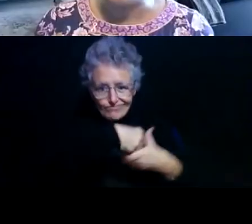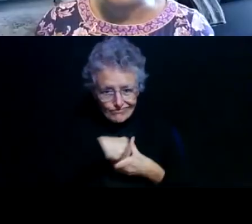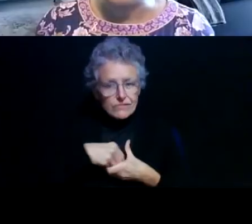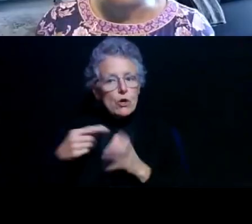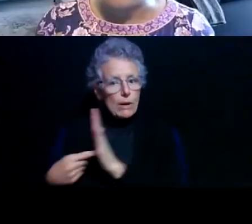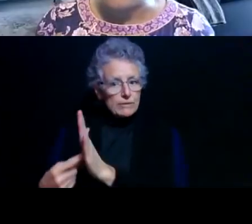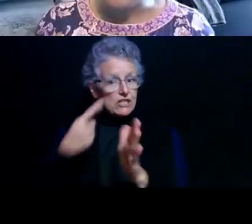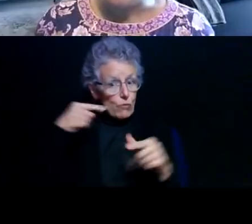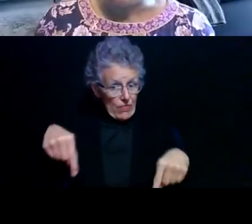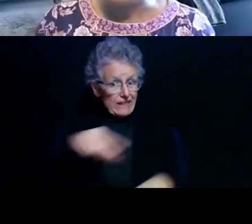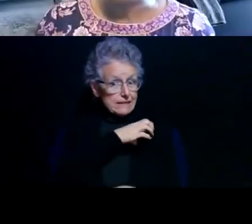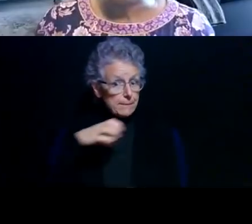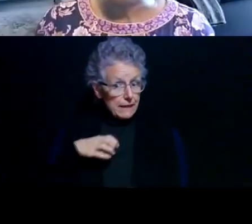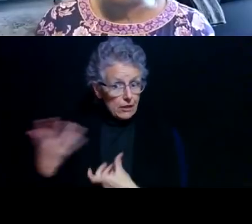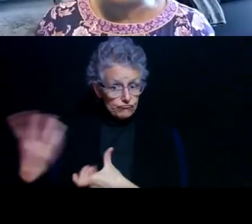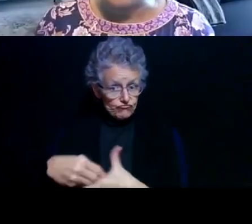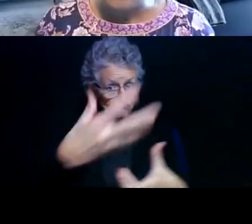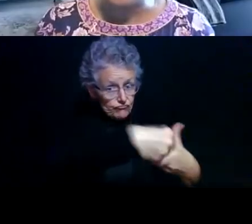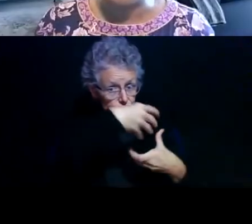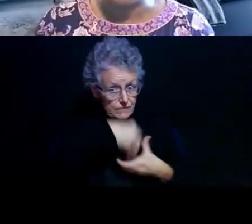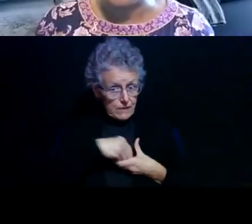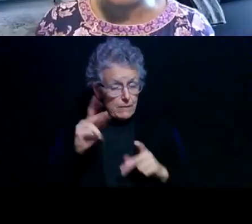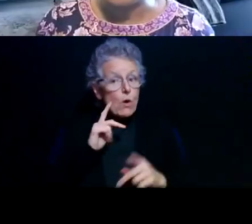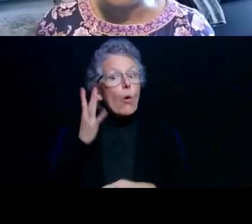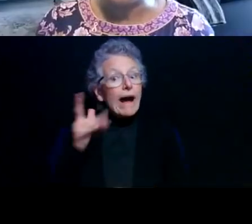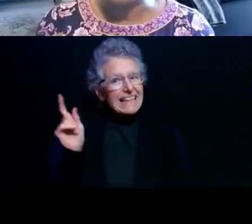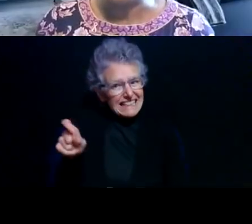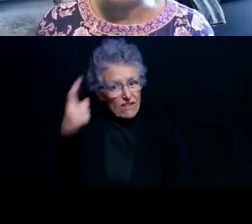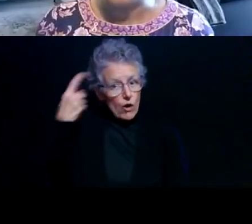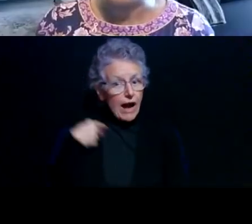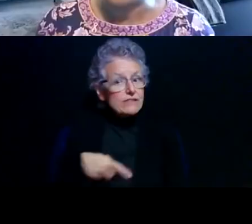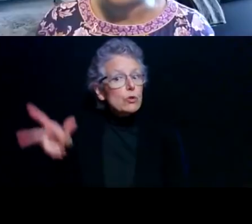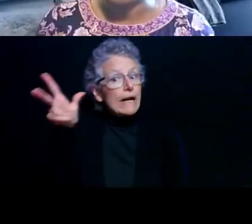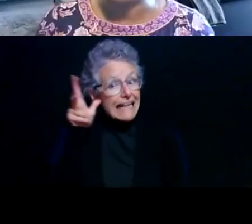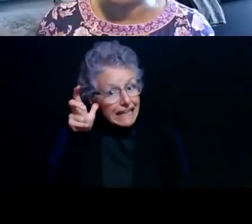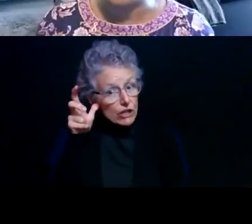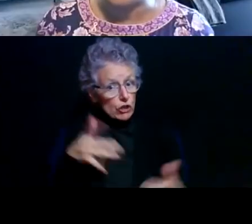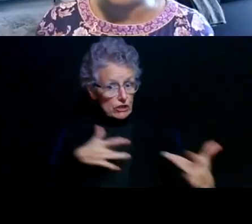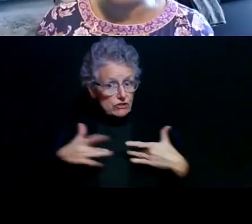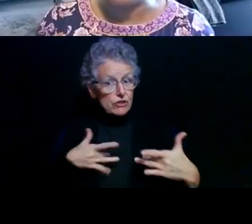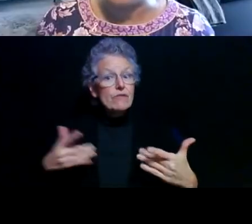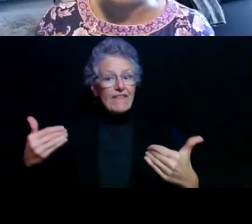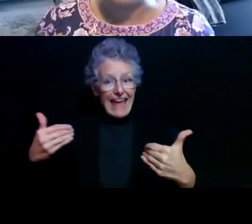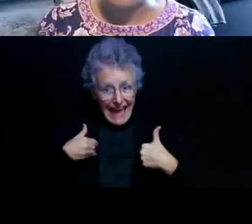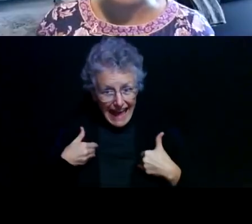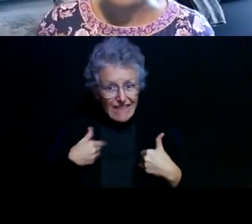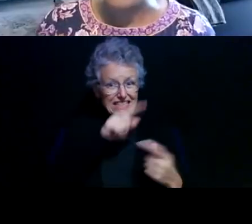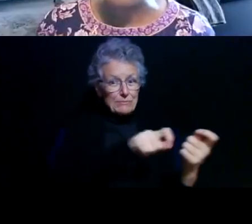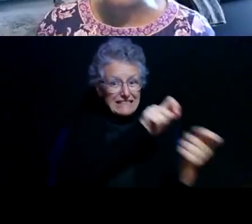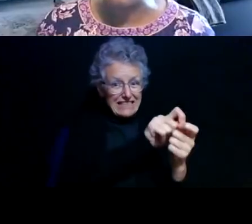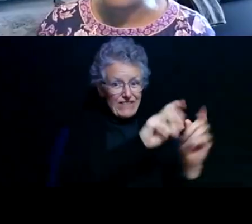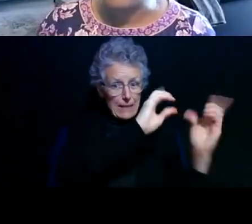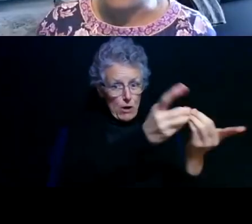representation for this committee, because it is necessary for us to hear the concerns that exist in individual